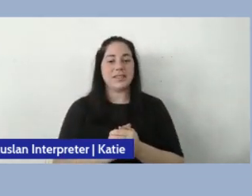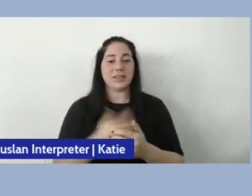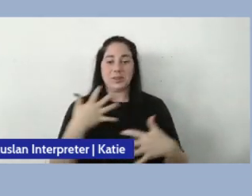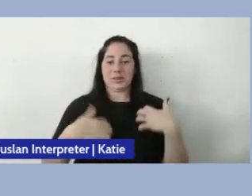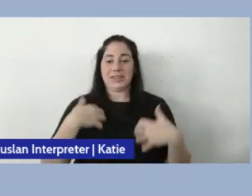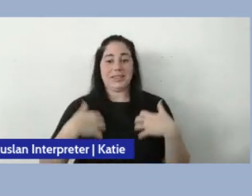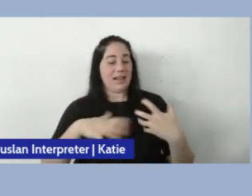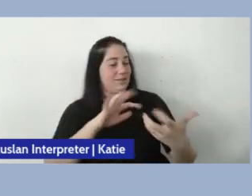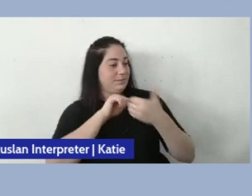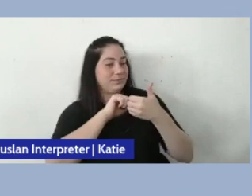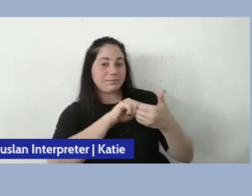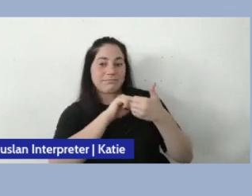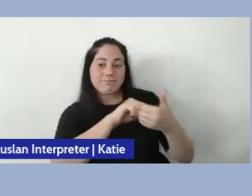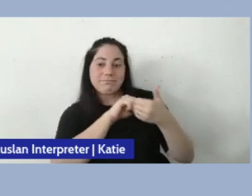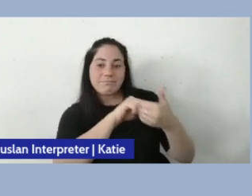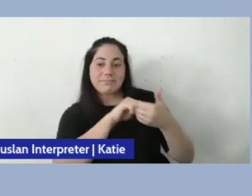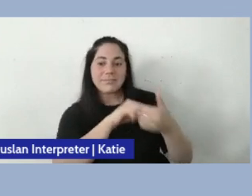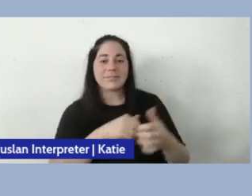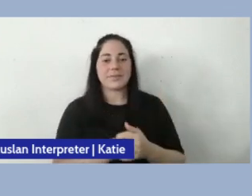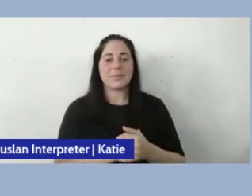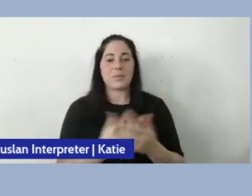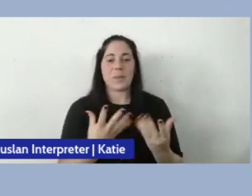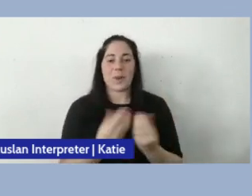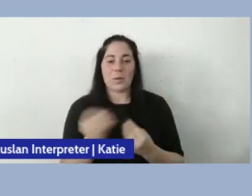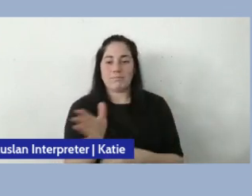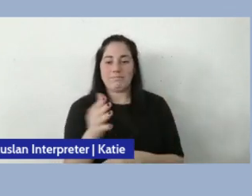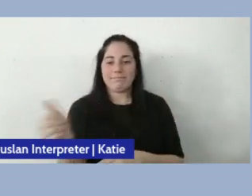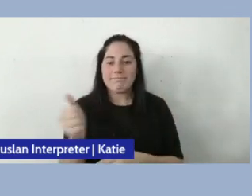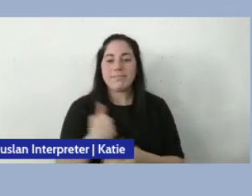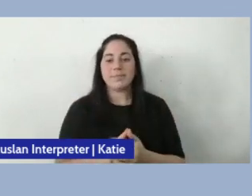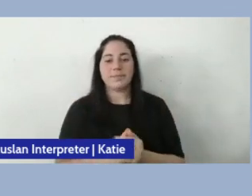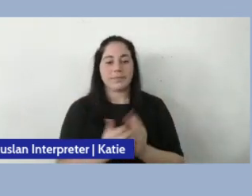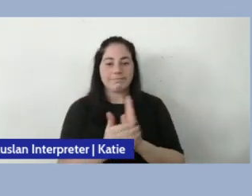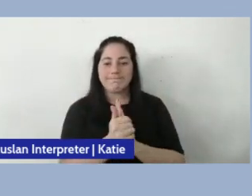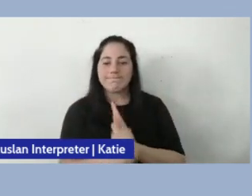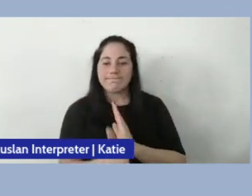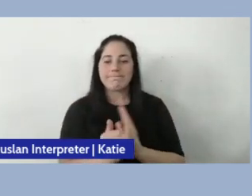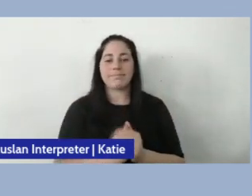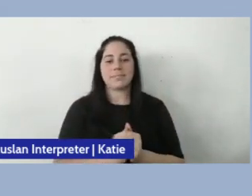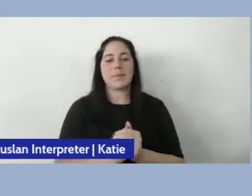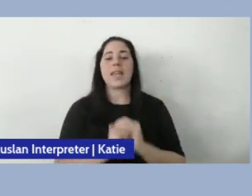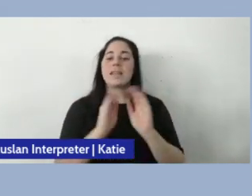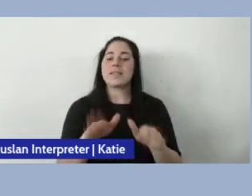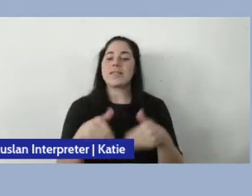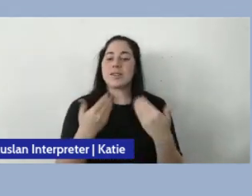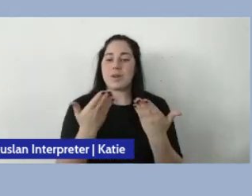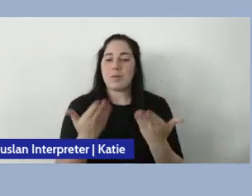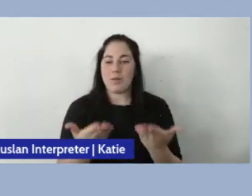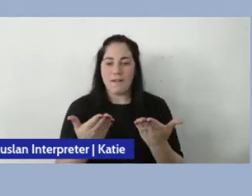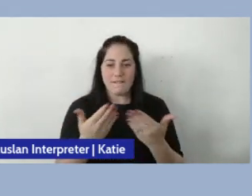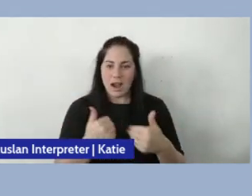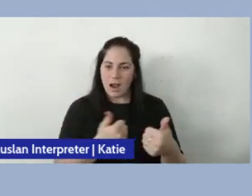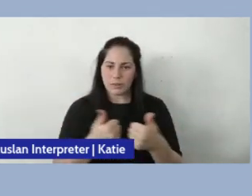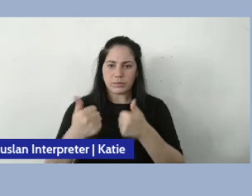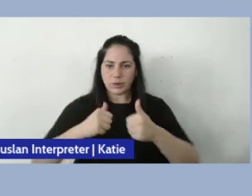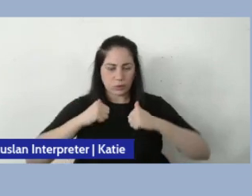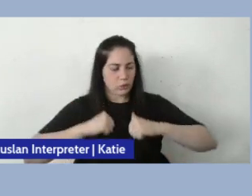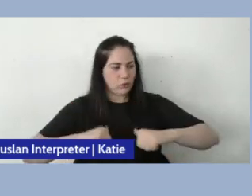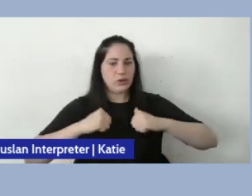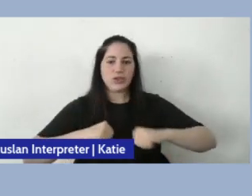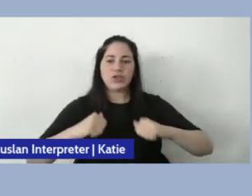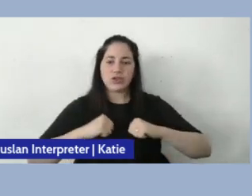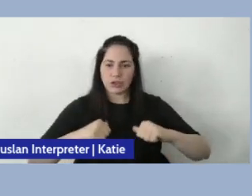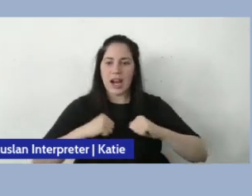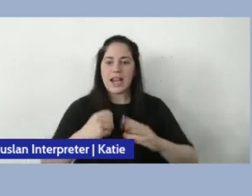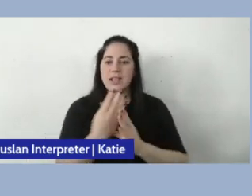experts in the field from different backgrounds and perspectives to provide a reliable training resource that is appropriate and tailored to the